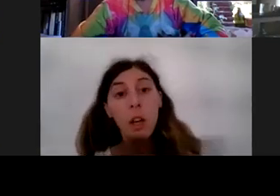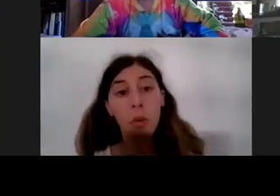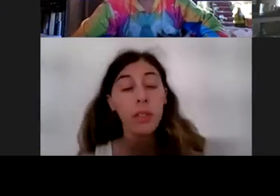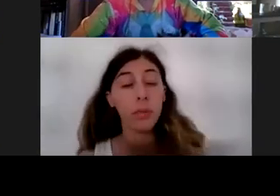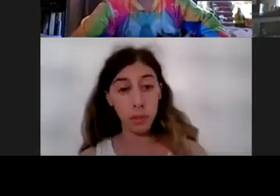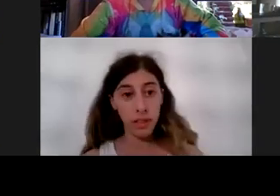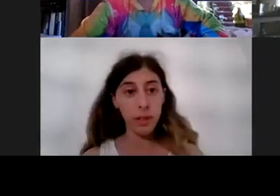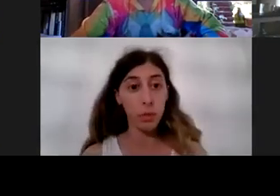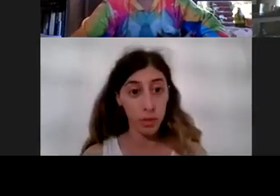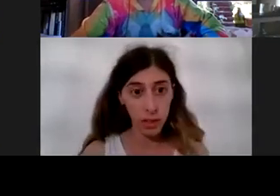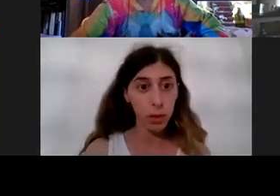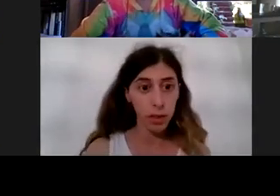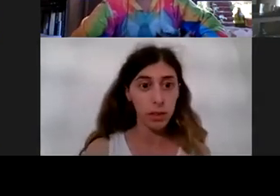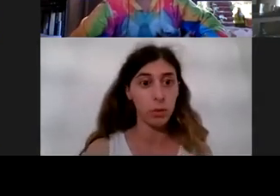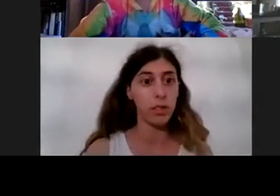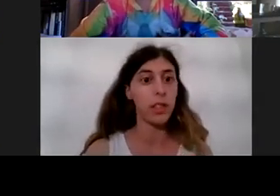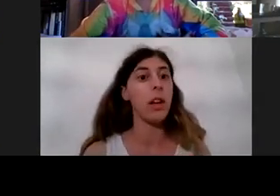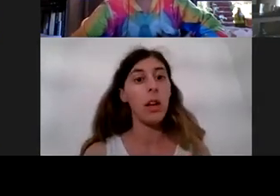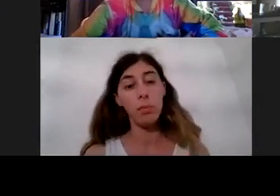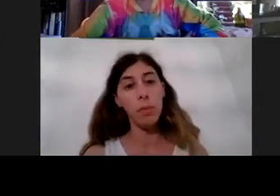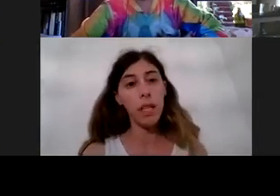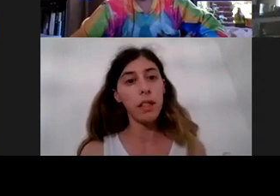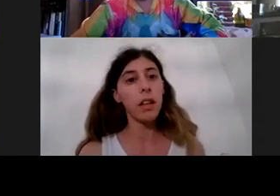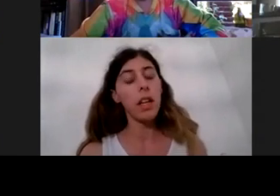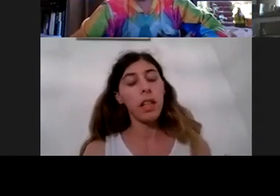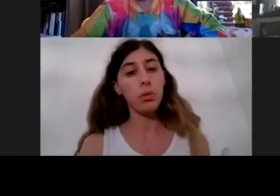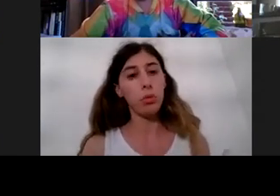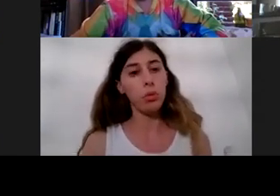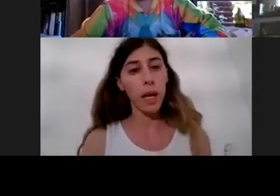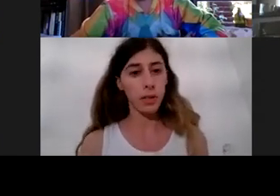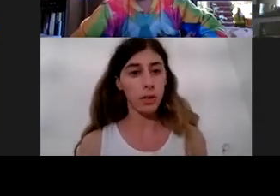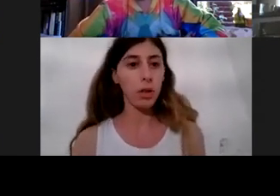a third actor, which is the health insurance.